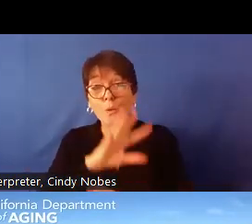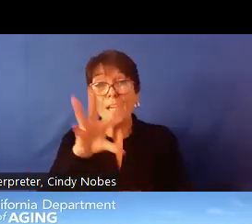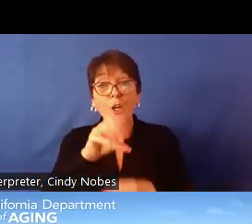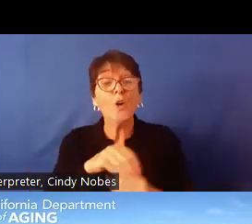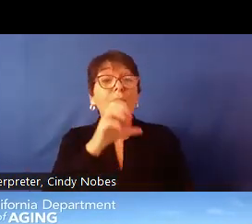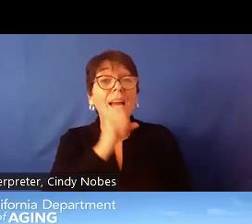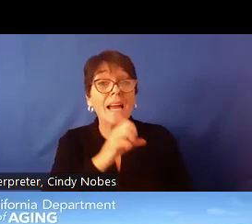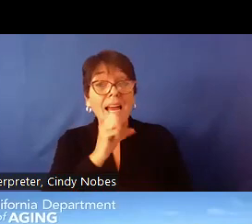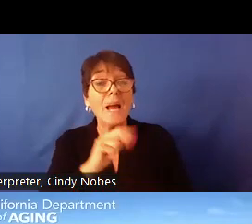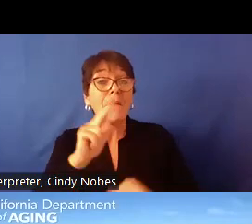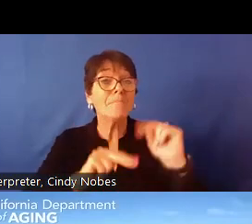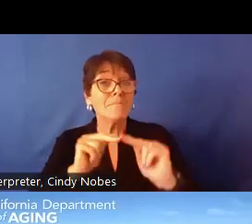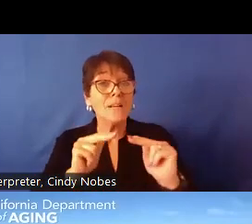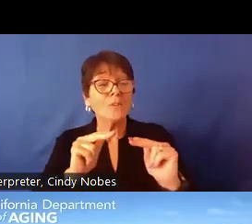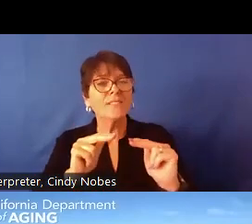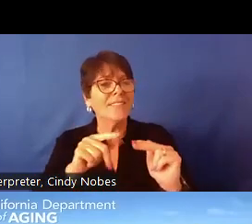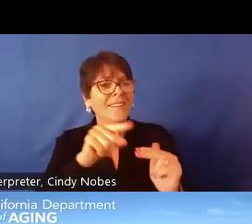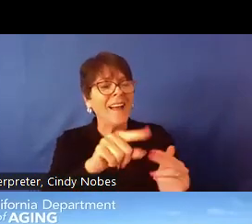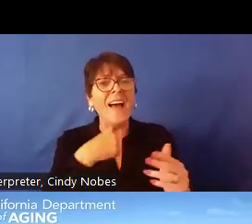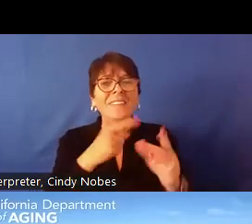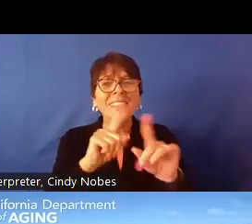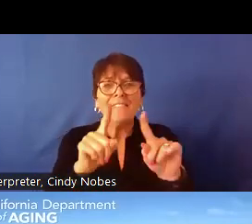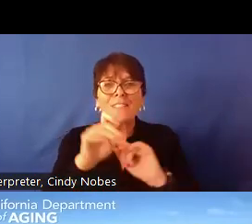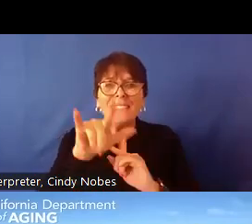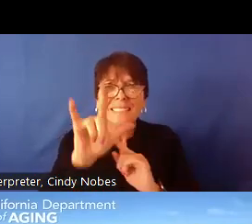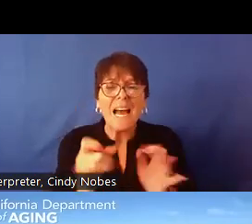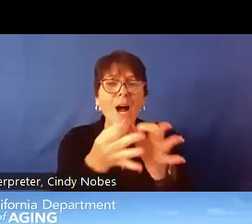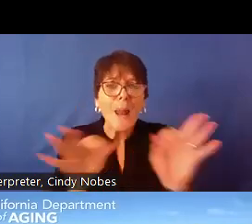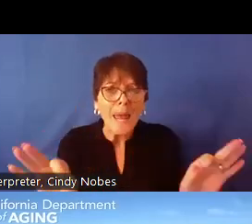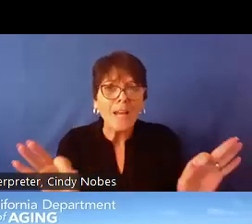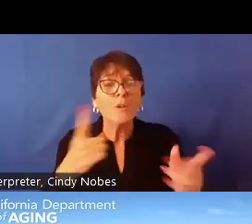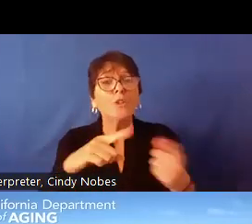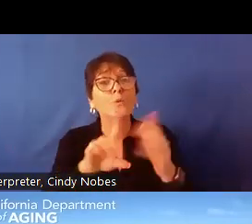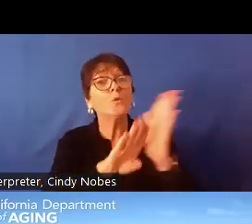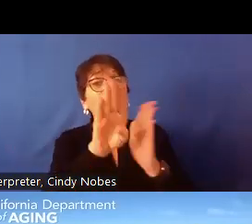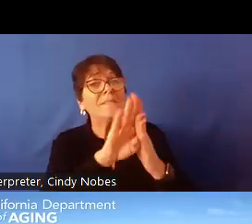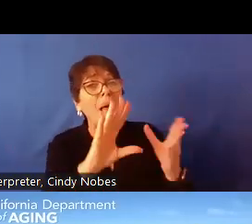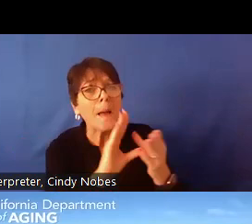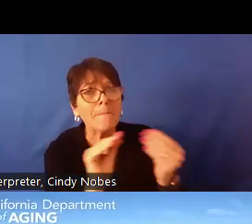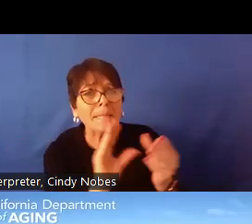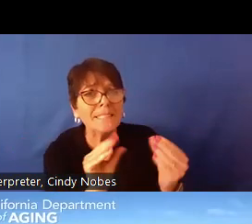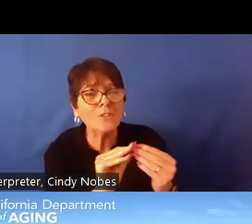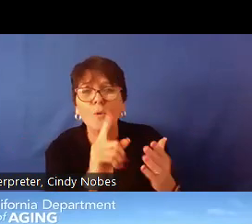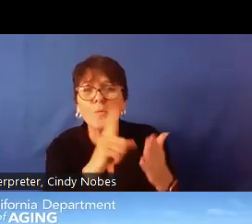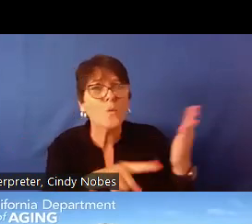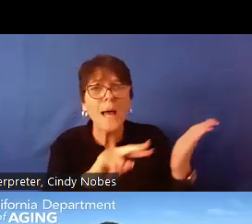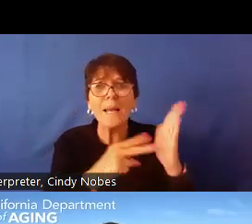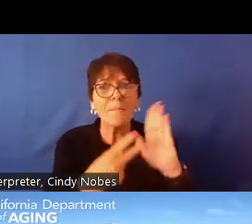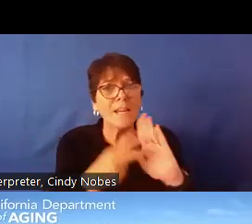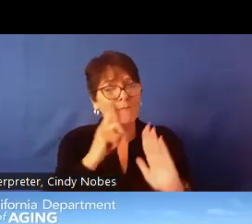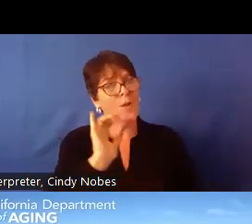and ability-friendly style guides and language guides to reference when developing messaging and content for these